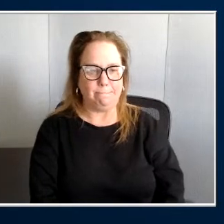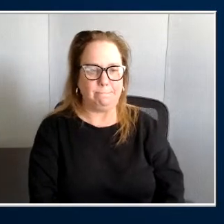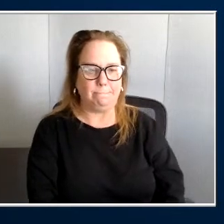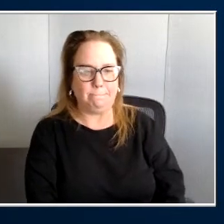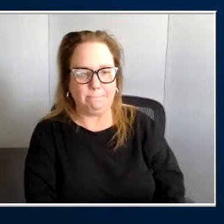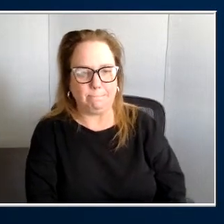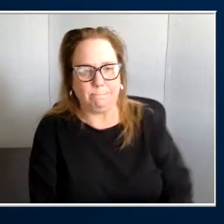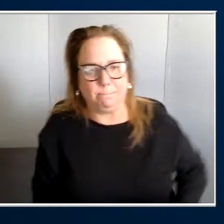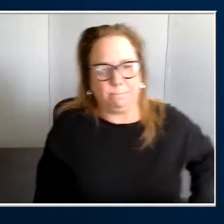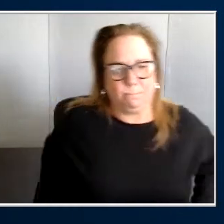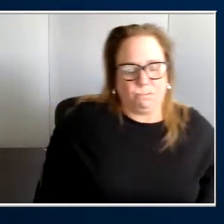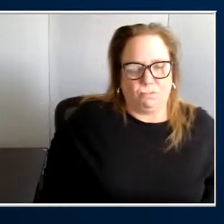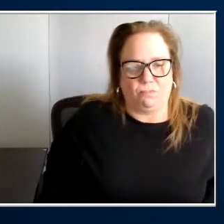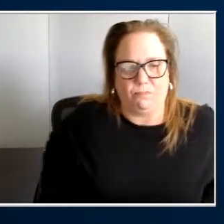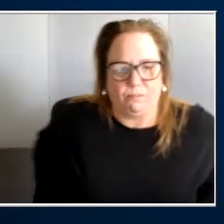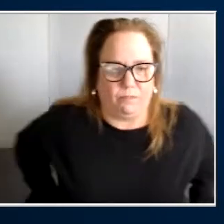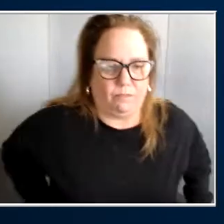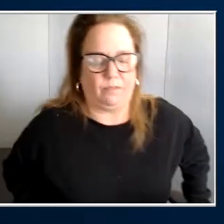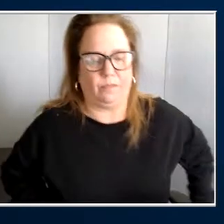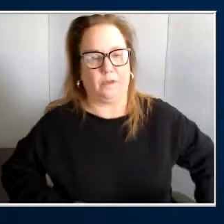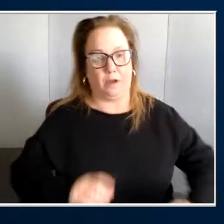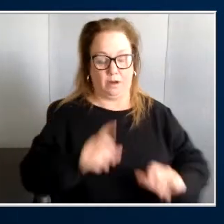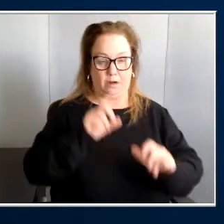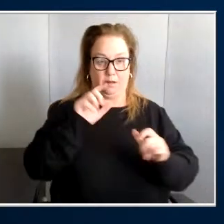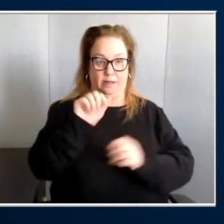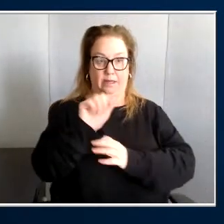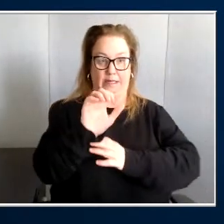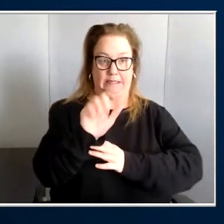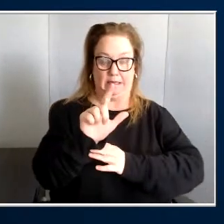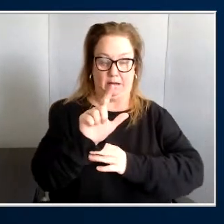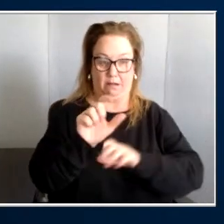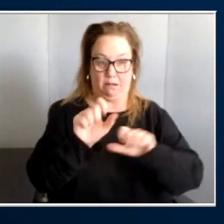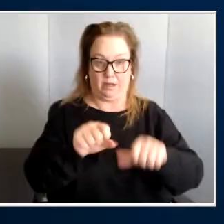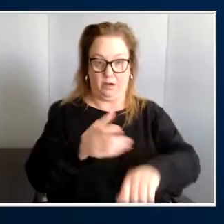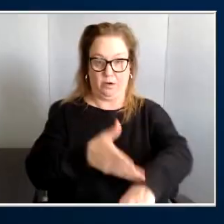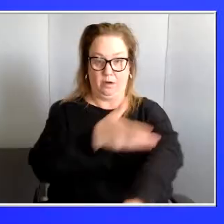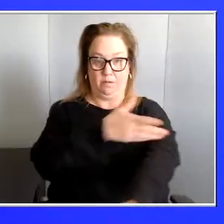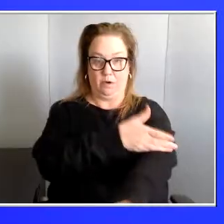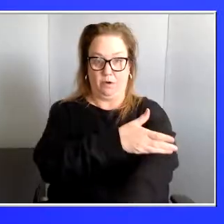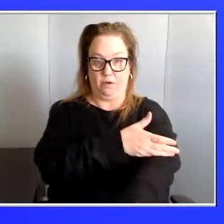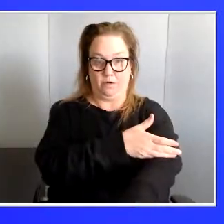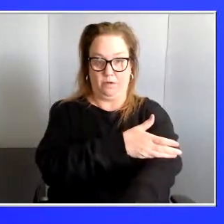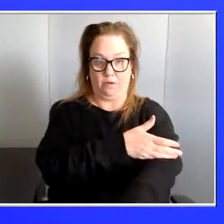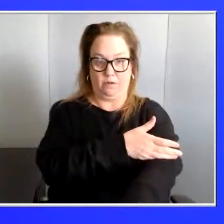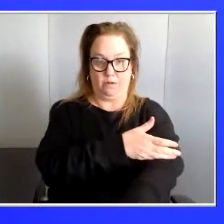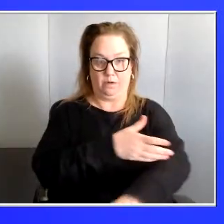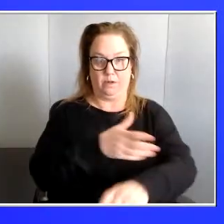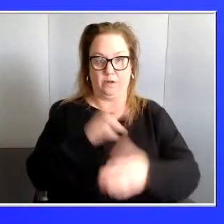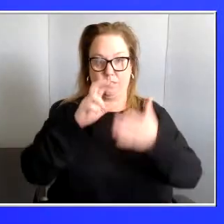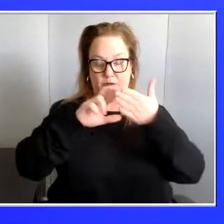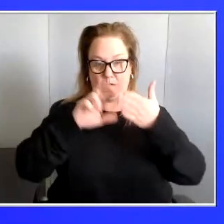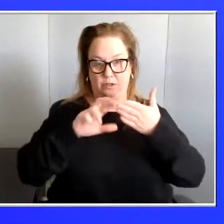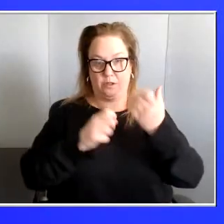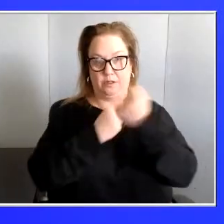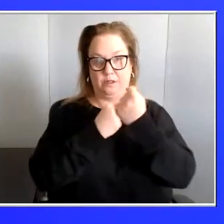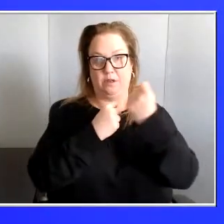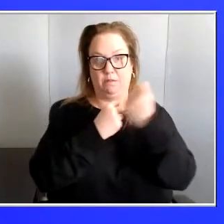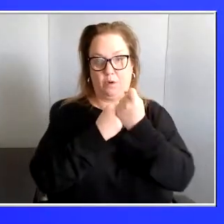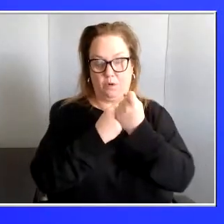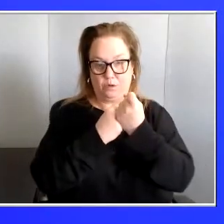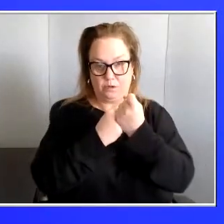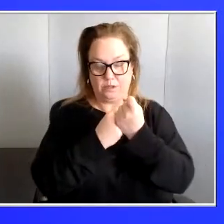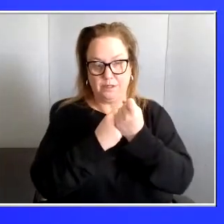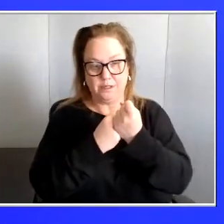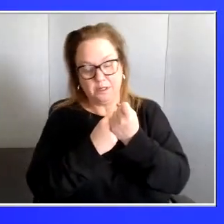I'm assuming we're asking, like, does the ACL heal or can you improve? There is actually some research that supports there